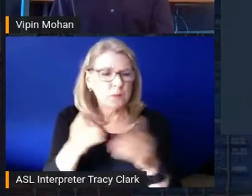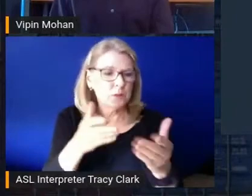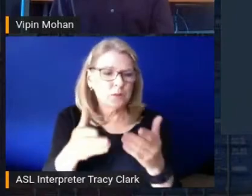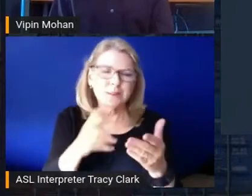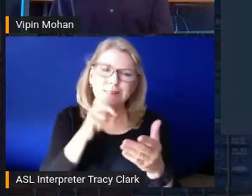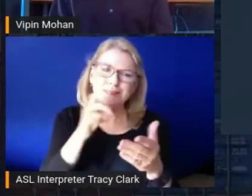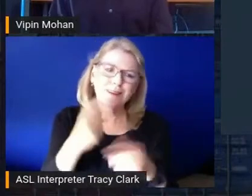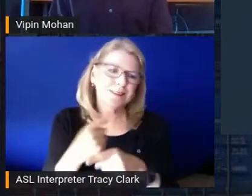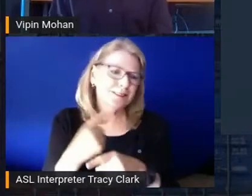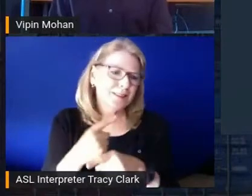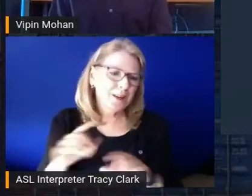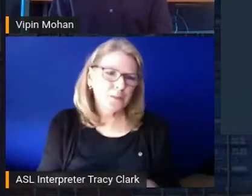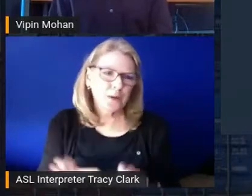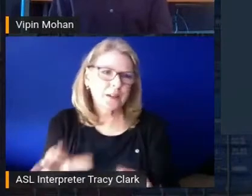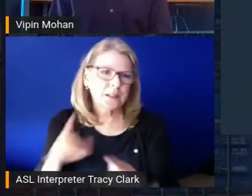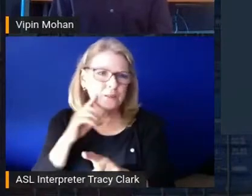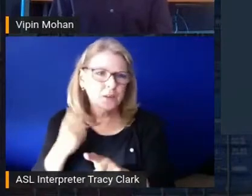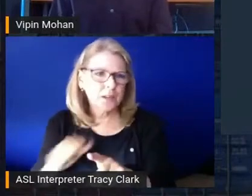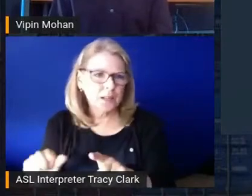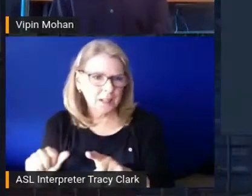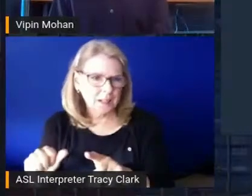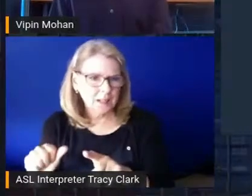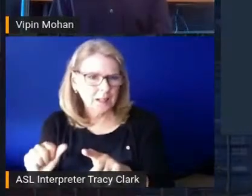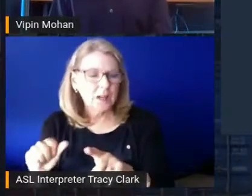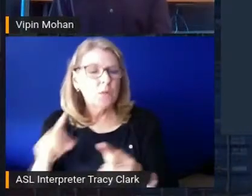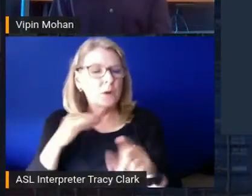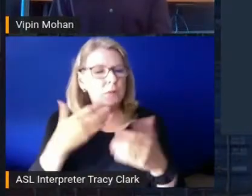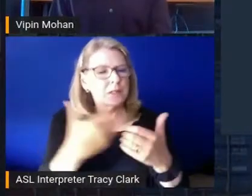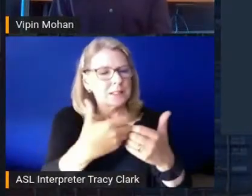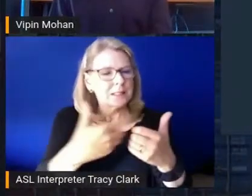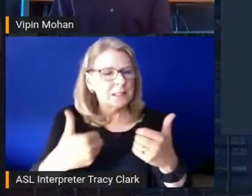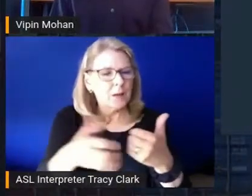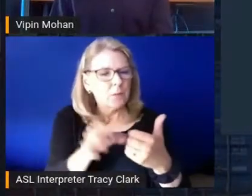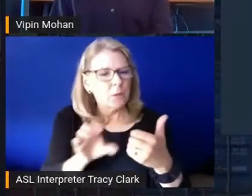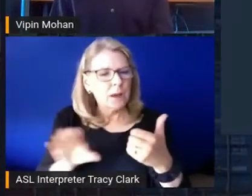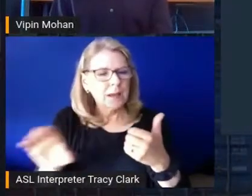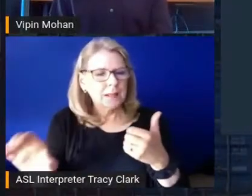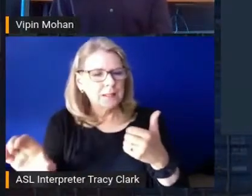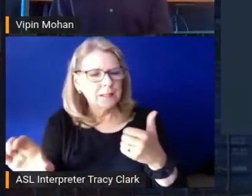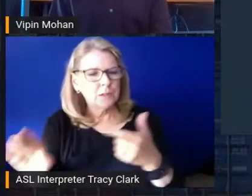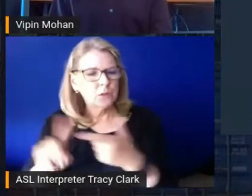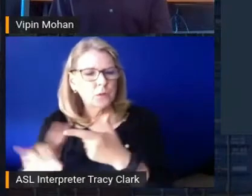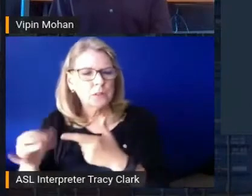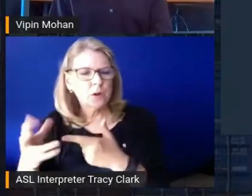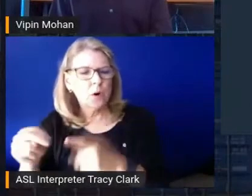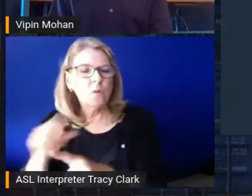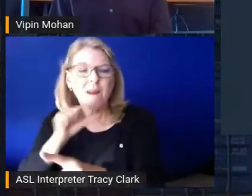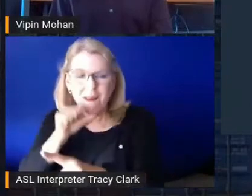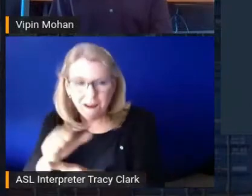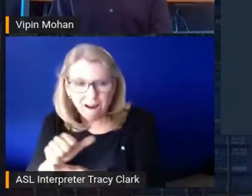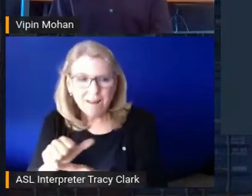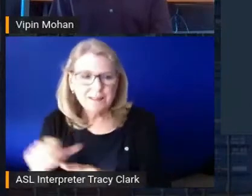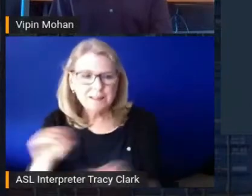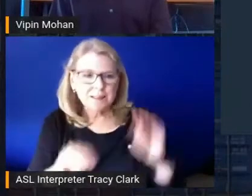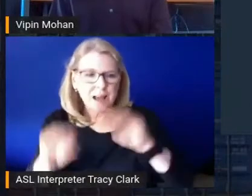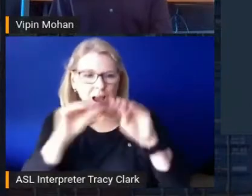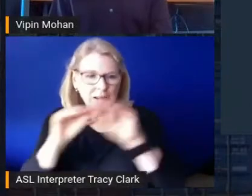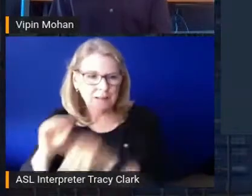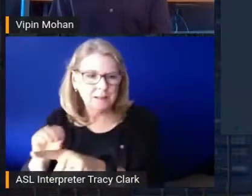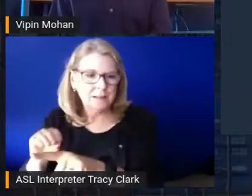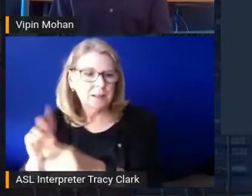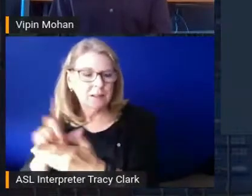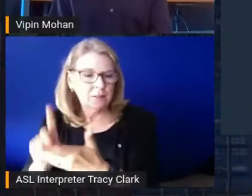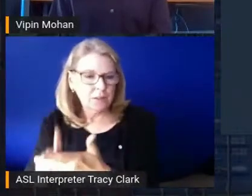three-tiered app. And separating out etcd into its own unstacked configuration with 3 separate VMs allows you to